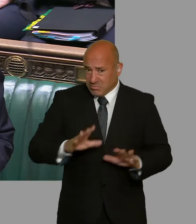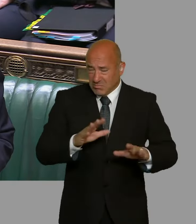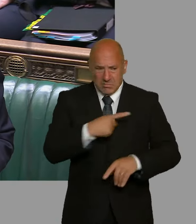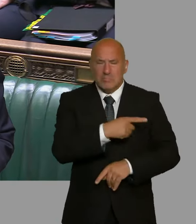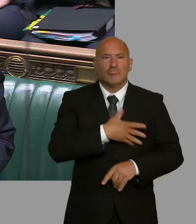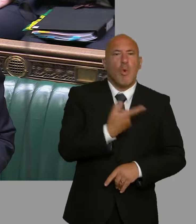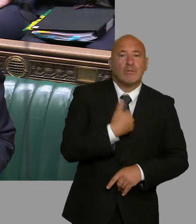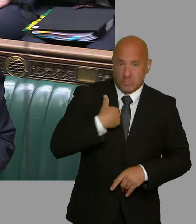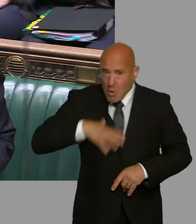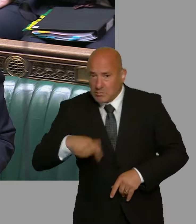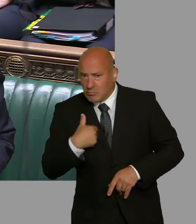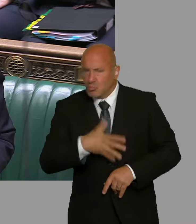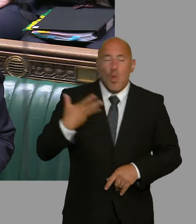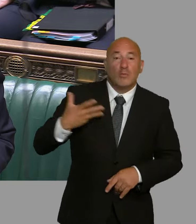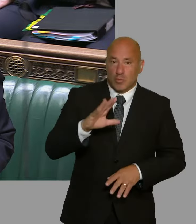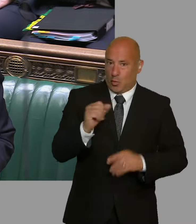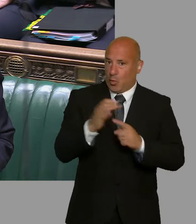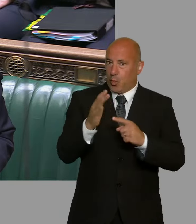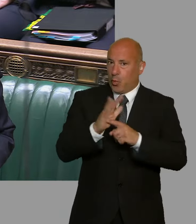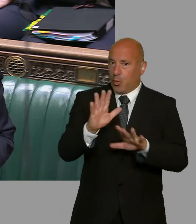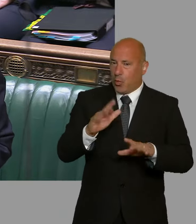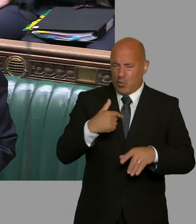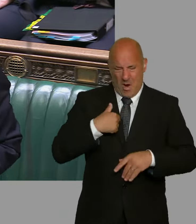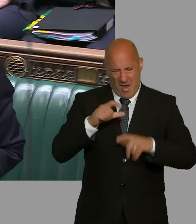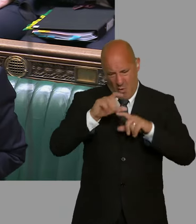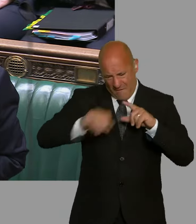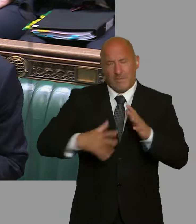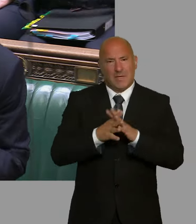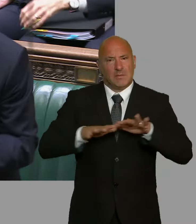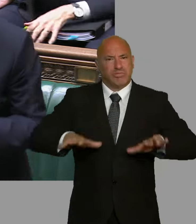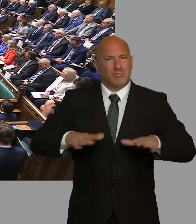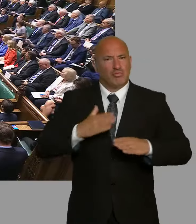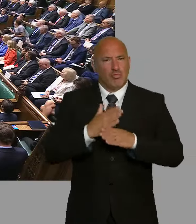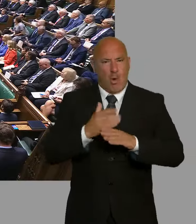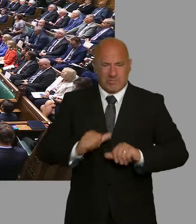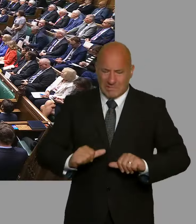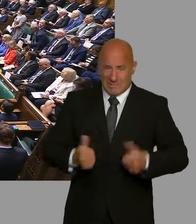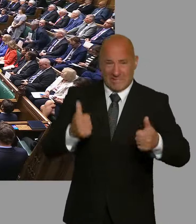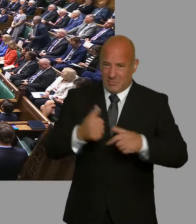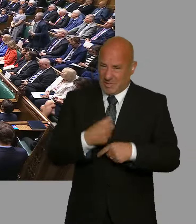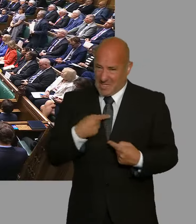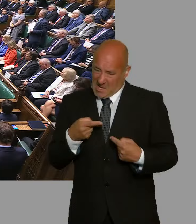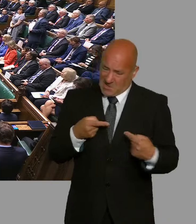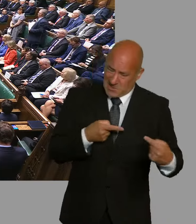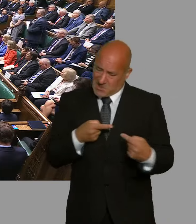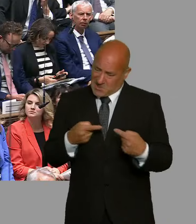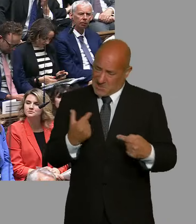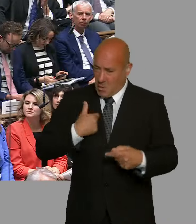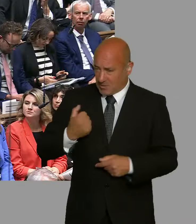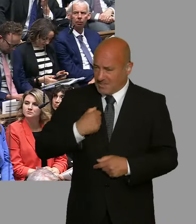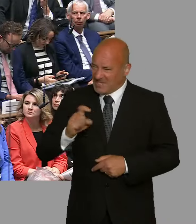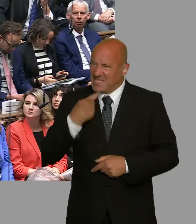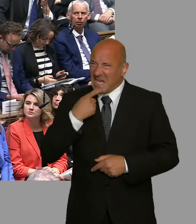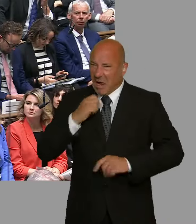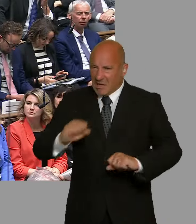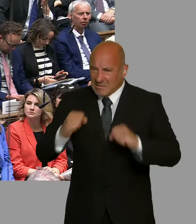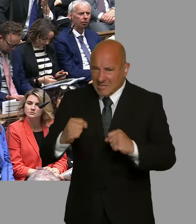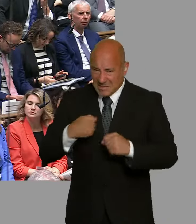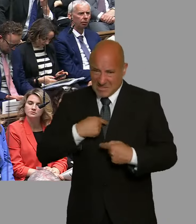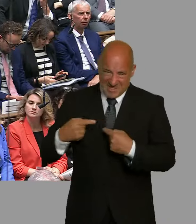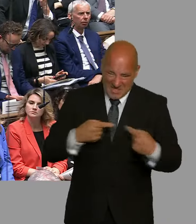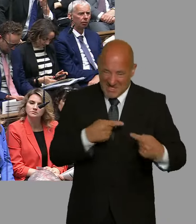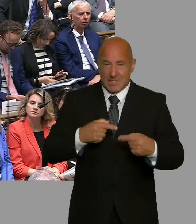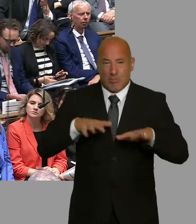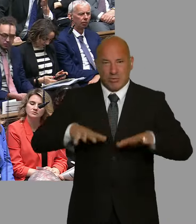British Steel and improving the deal at Port Talbot, and we'll continue to do so. Brendan O'Hara. Thank you, Mr. Speaker. The